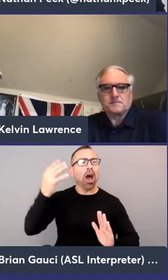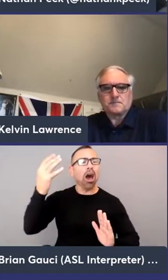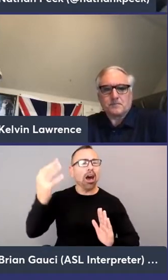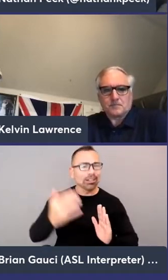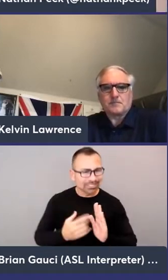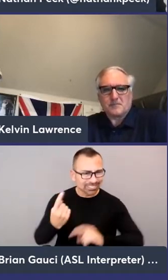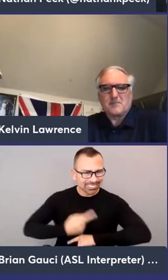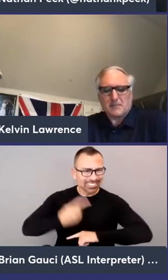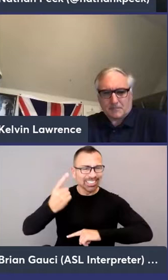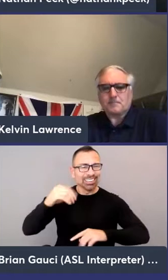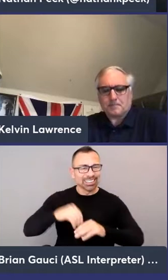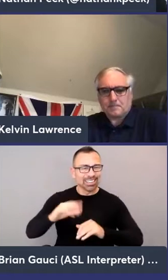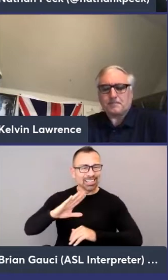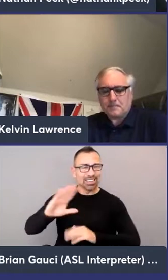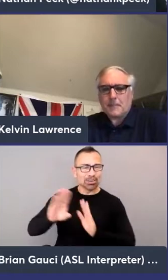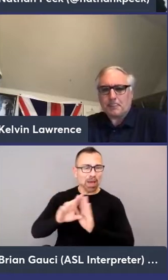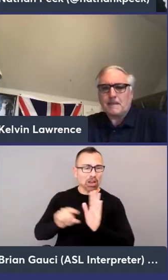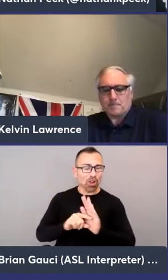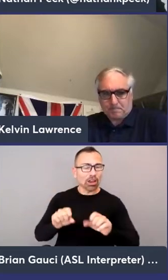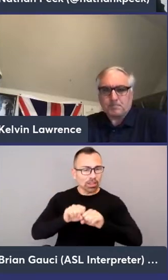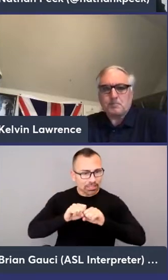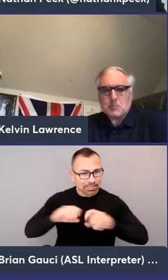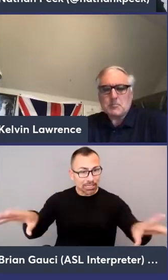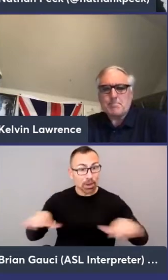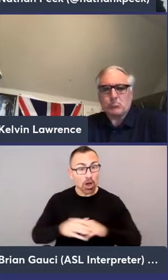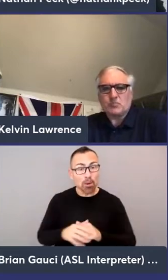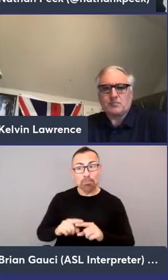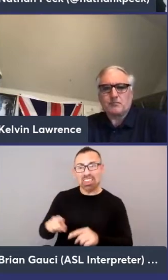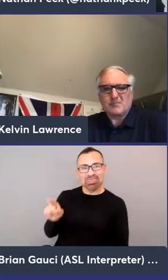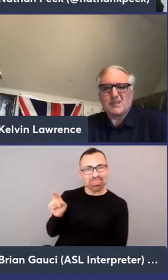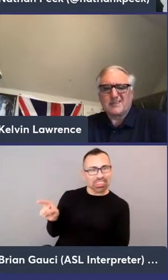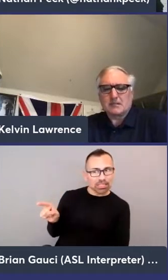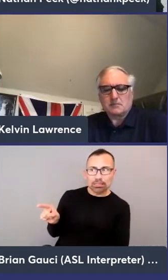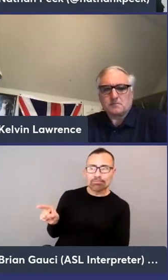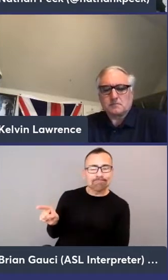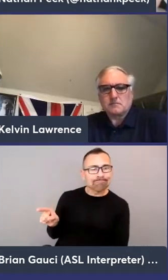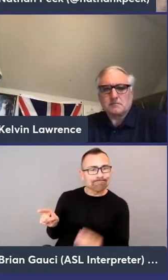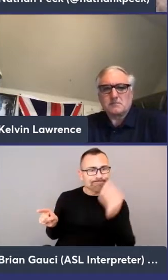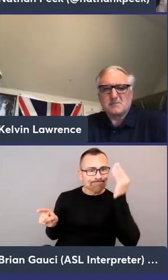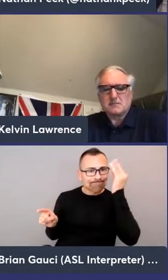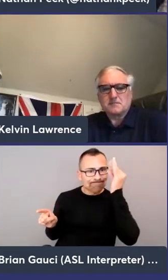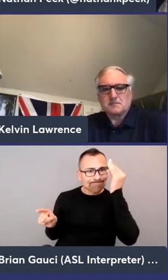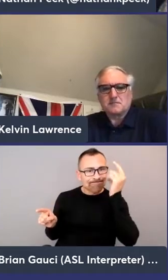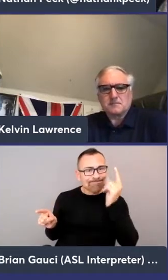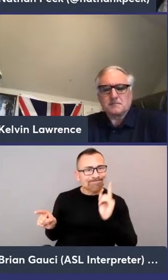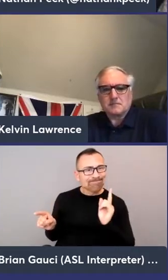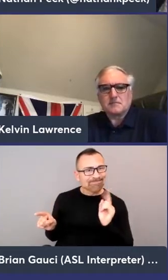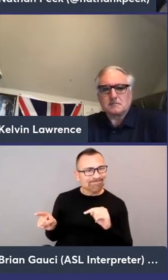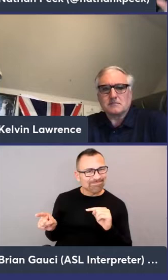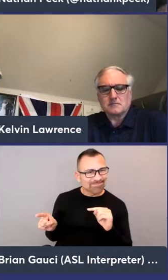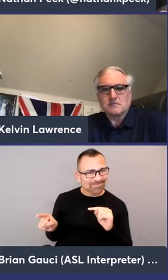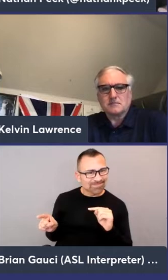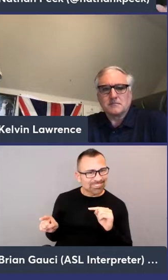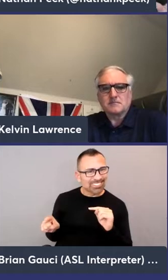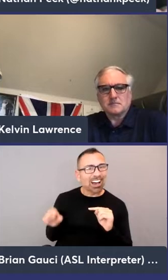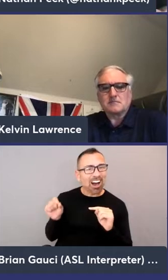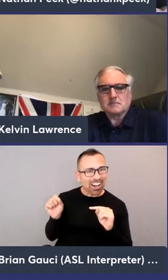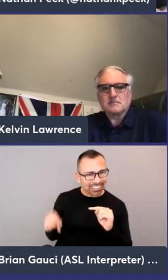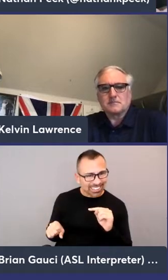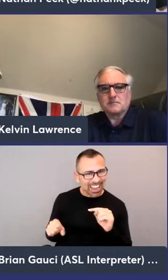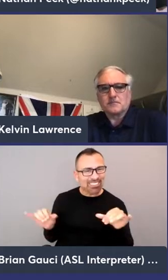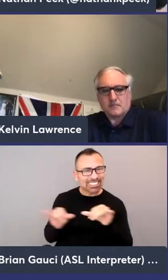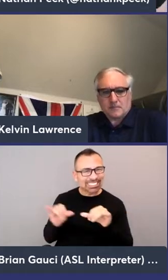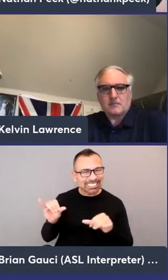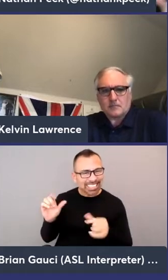feed out those recommendations to everyone. So this instantly makes me think, okay, well, I could have that scale down to almost